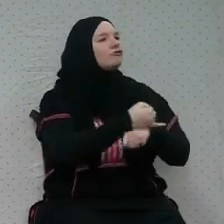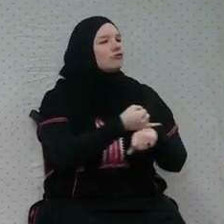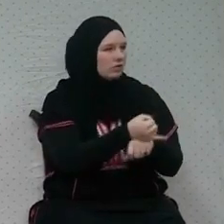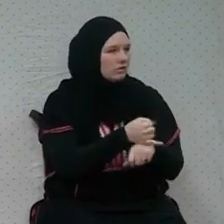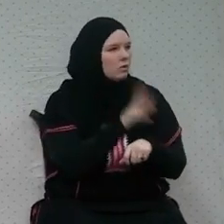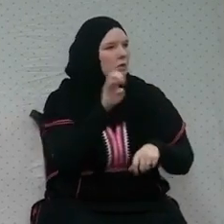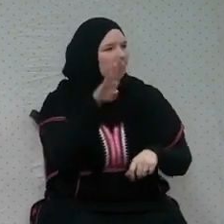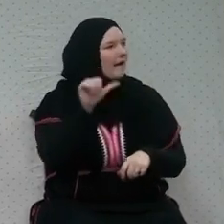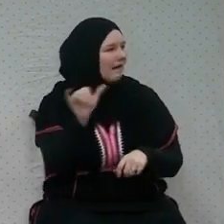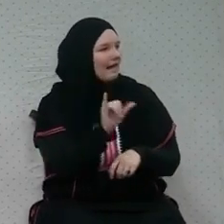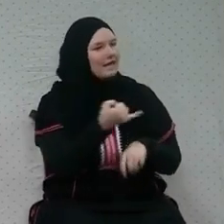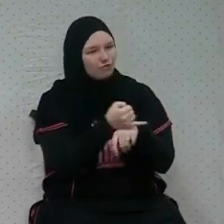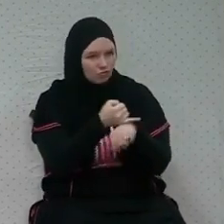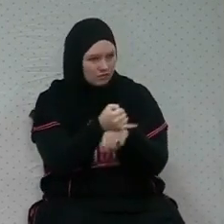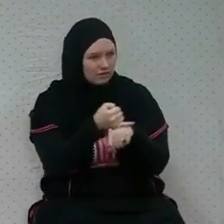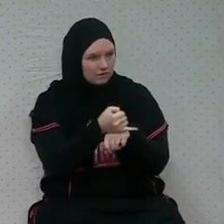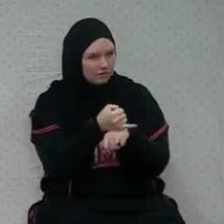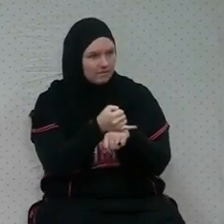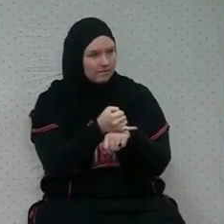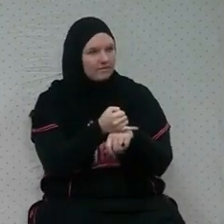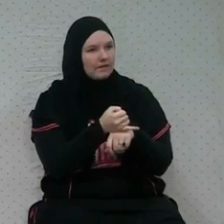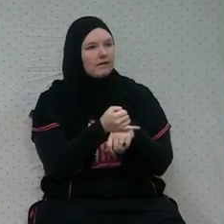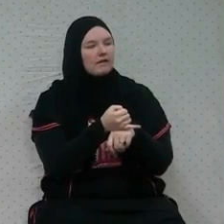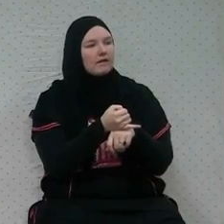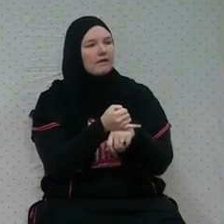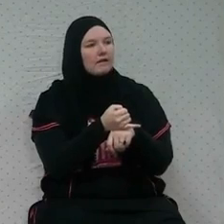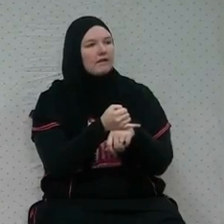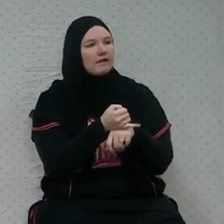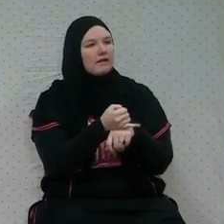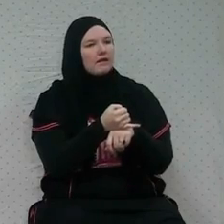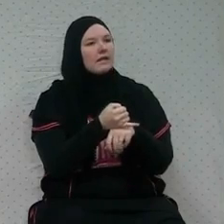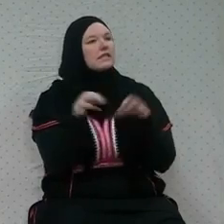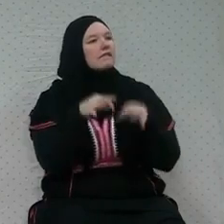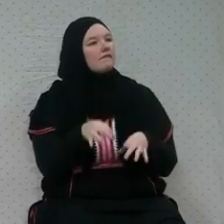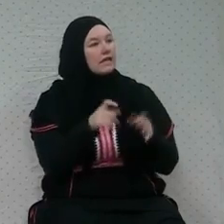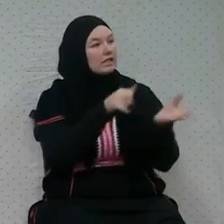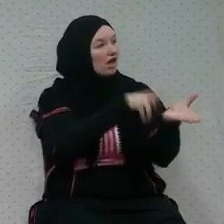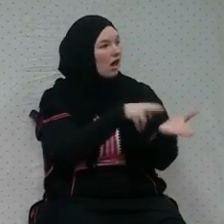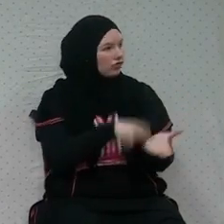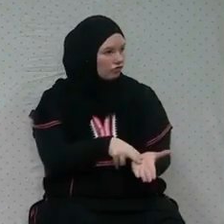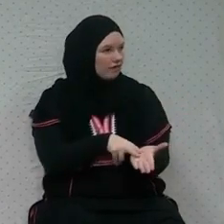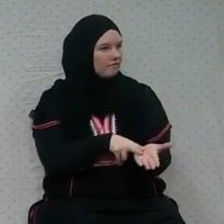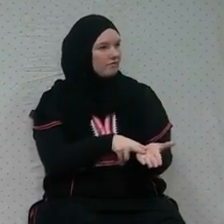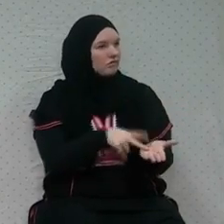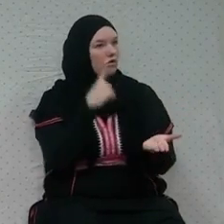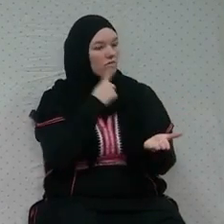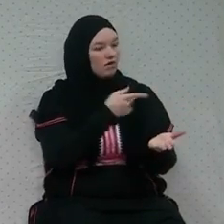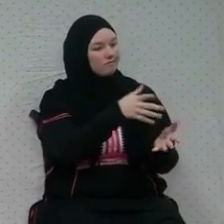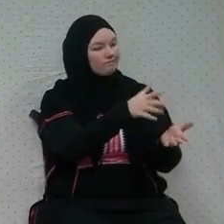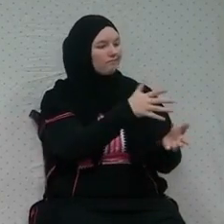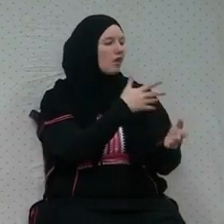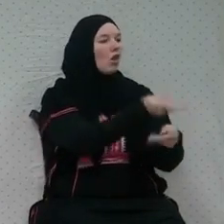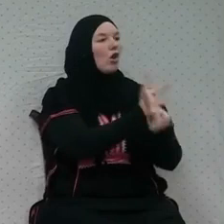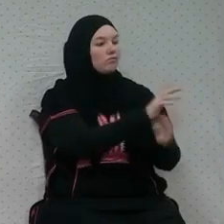if it is a condition in the contract, it is defined as riba. If it is a condition in the contract, it's defined